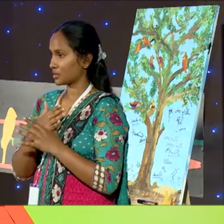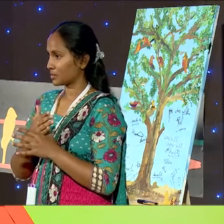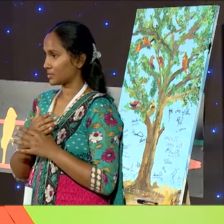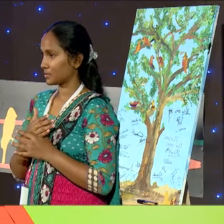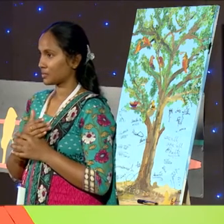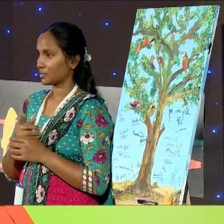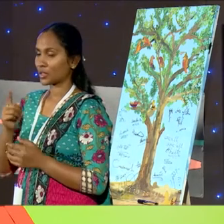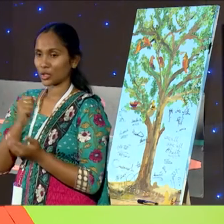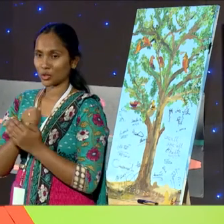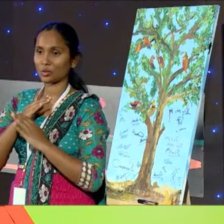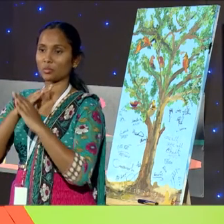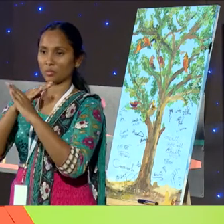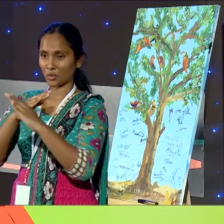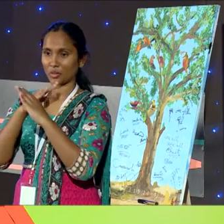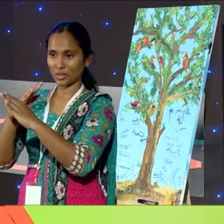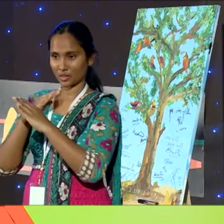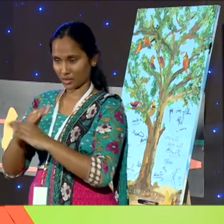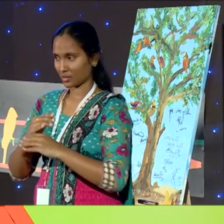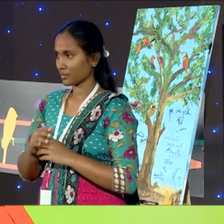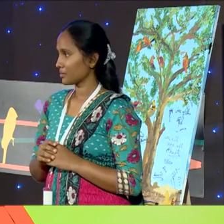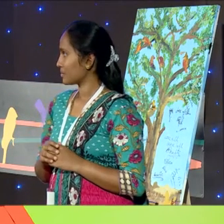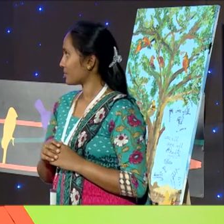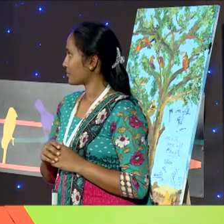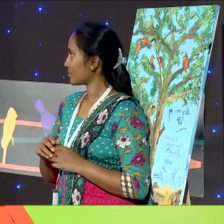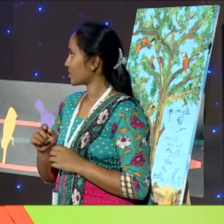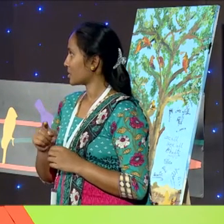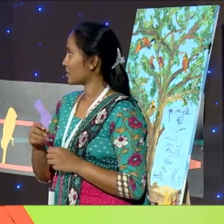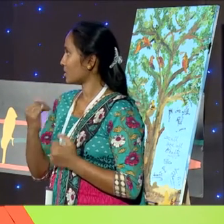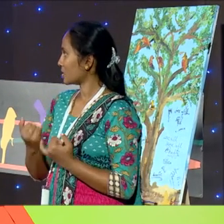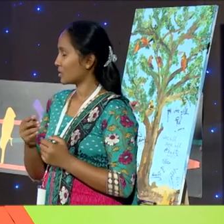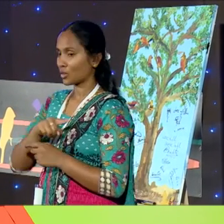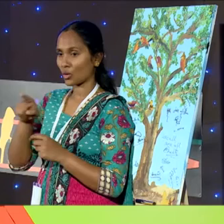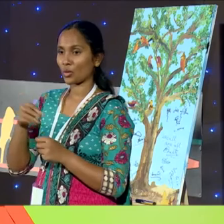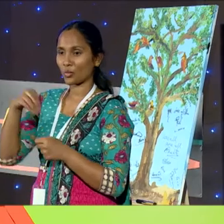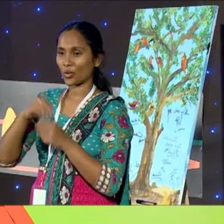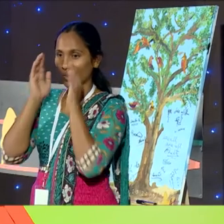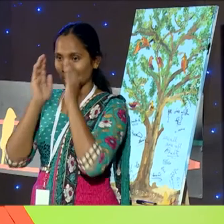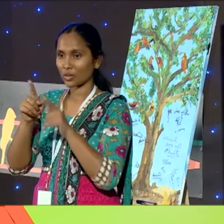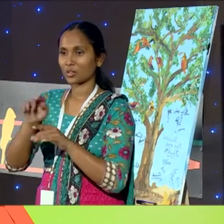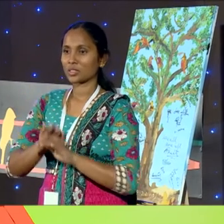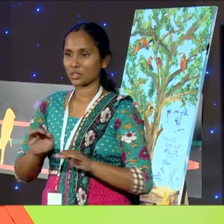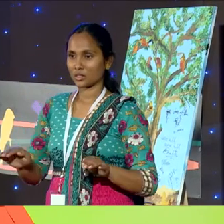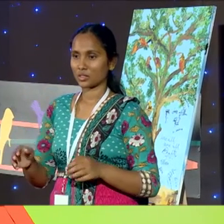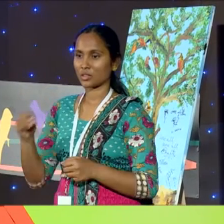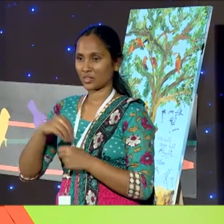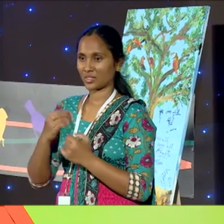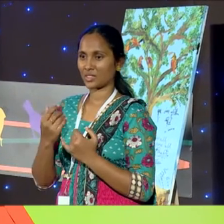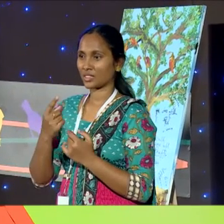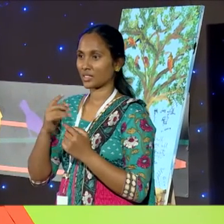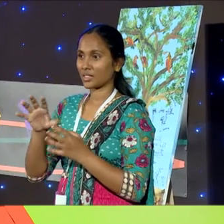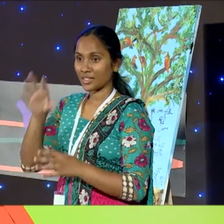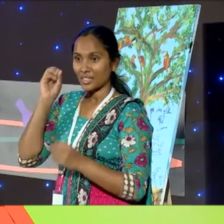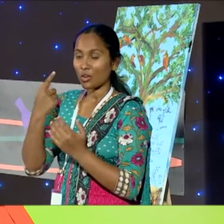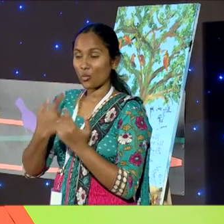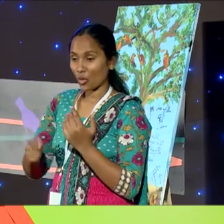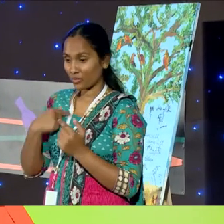that we should protect them, we gave up on the adults, and now we concentrate only on children, because they actually retain what we say, they